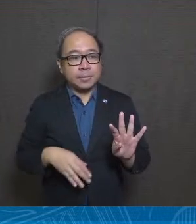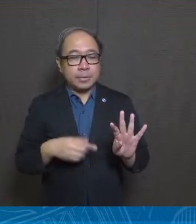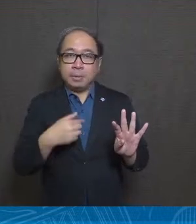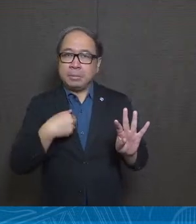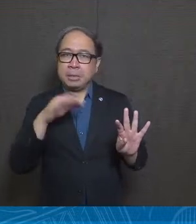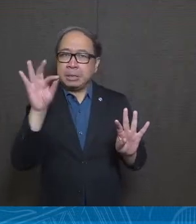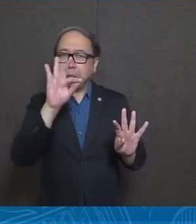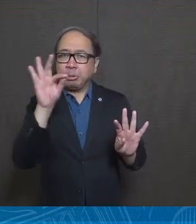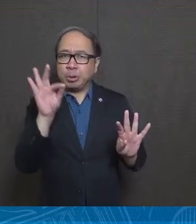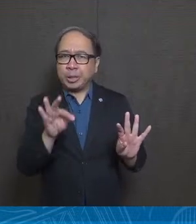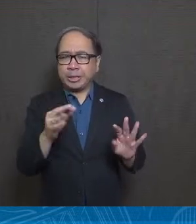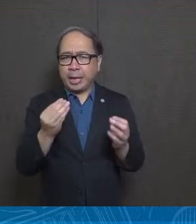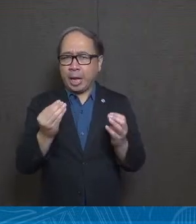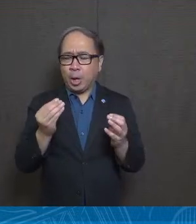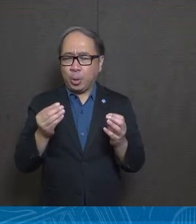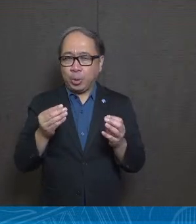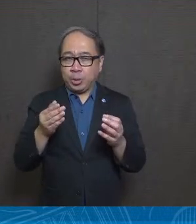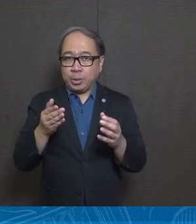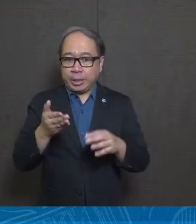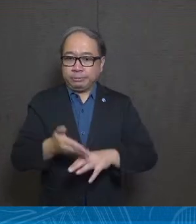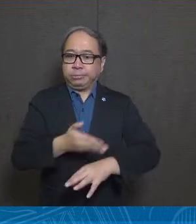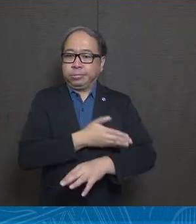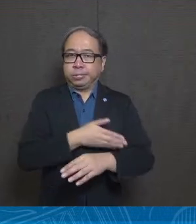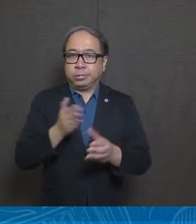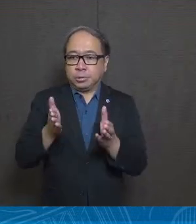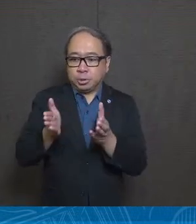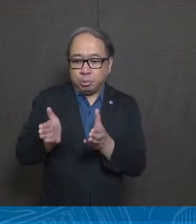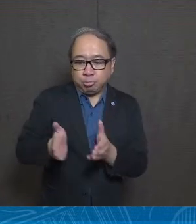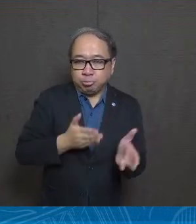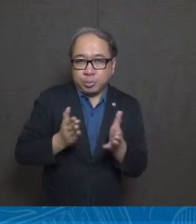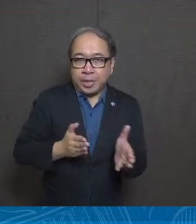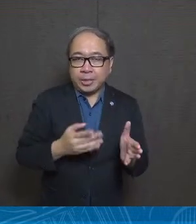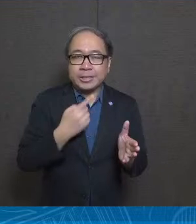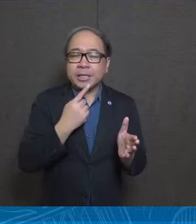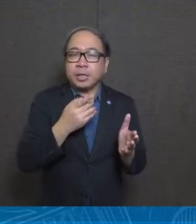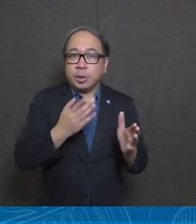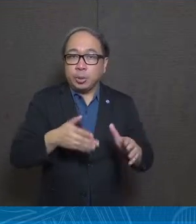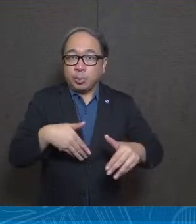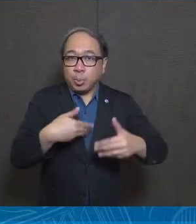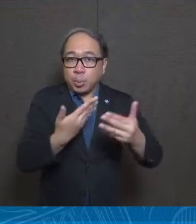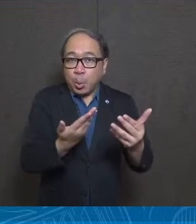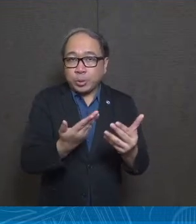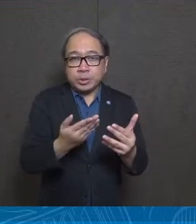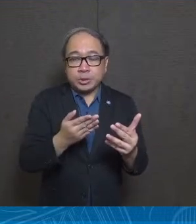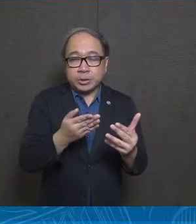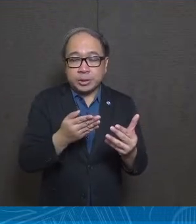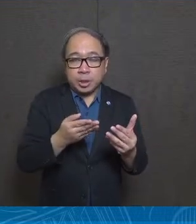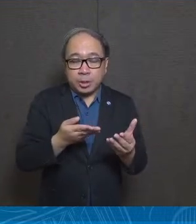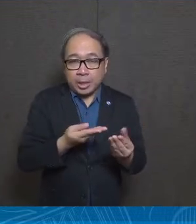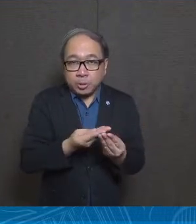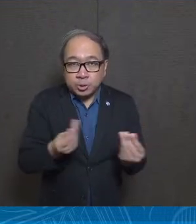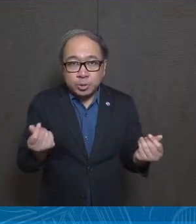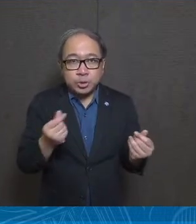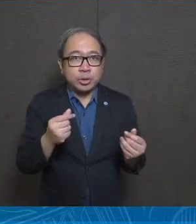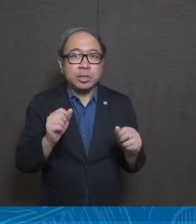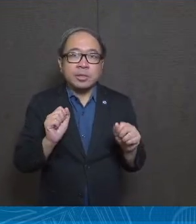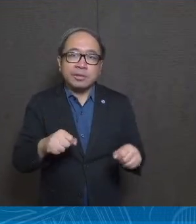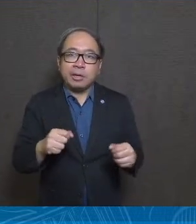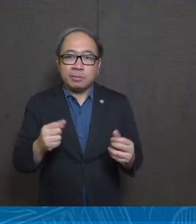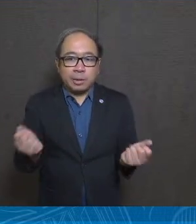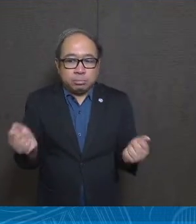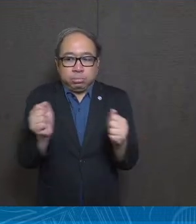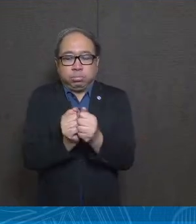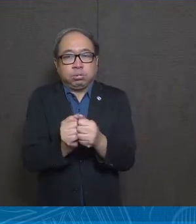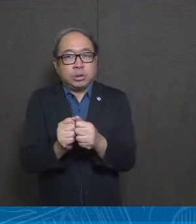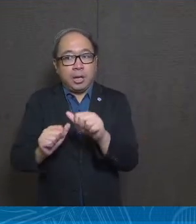for better preparedness, you mentioned that we need solutions that are co-created between scientists and local communities.